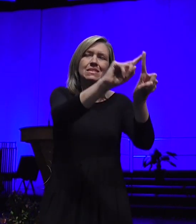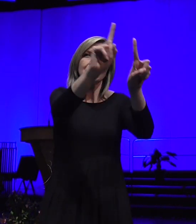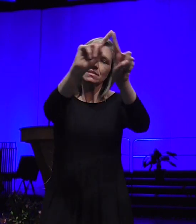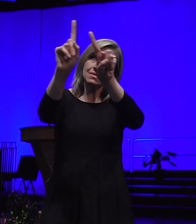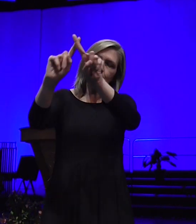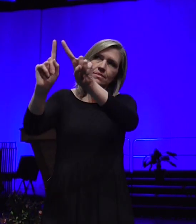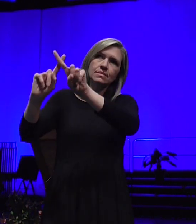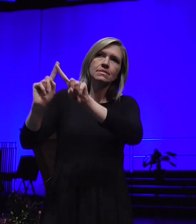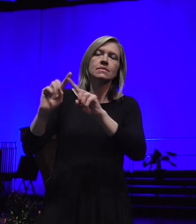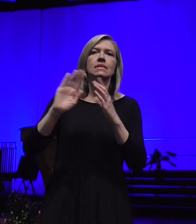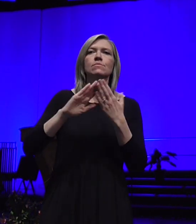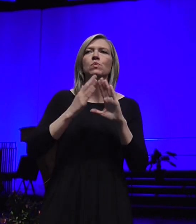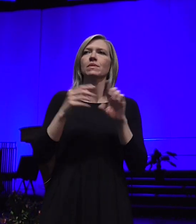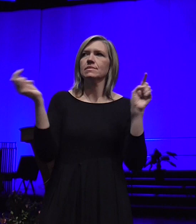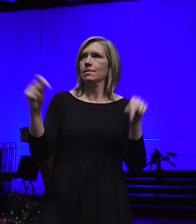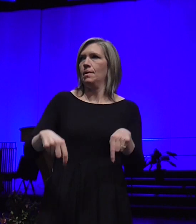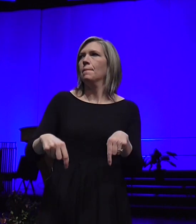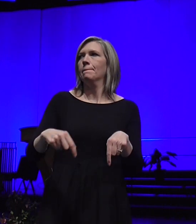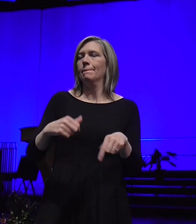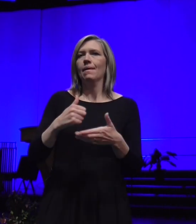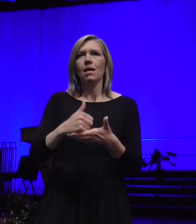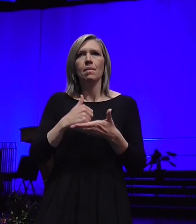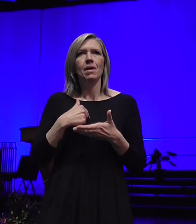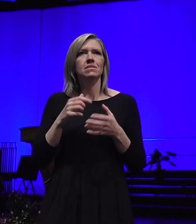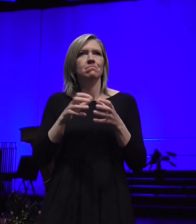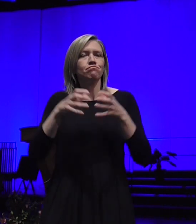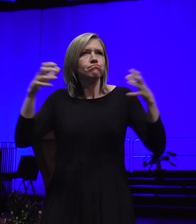today, expanding our idea of community.